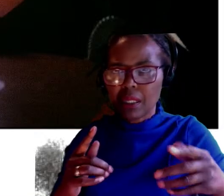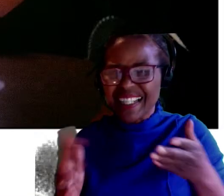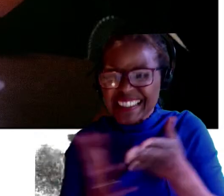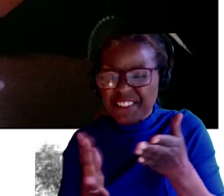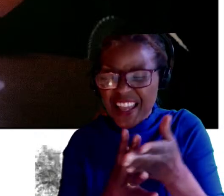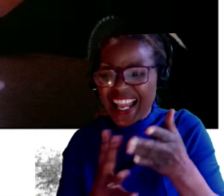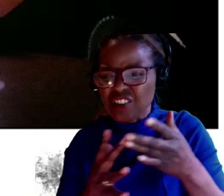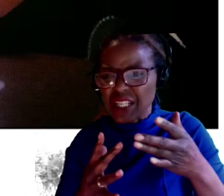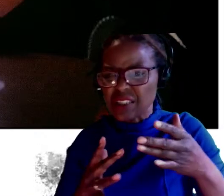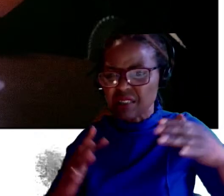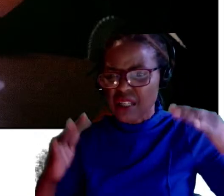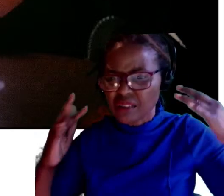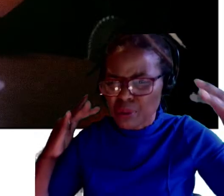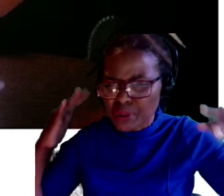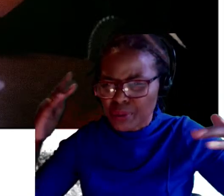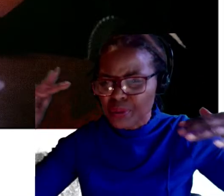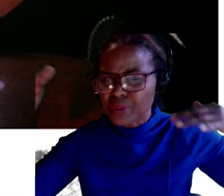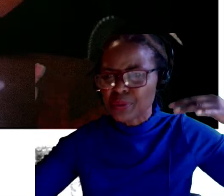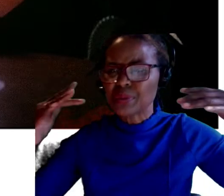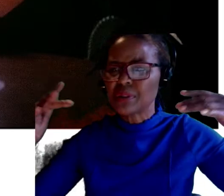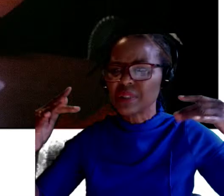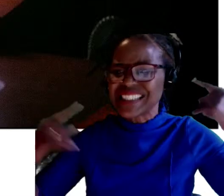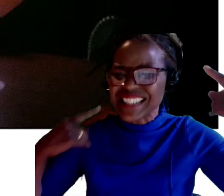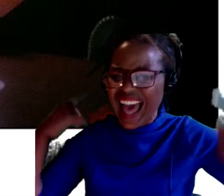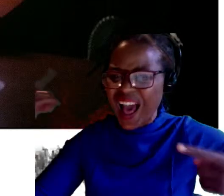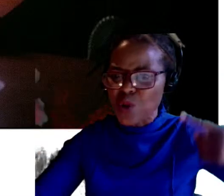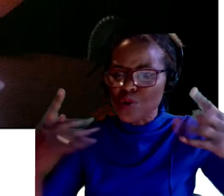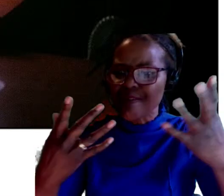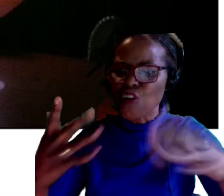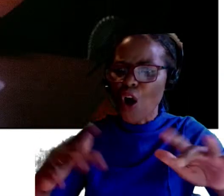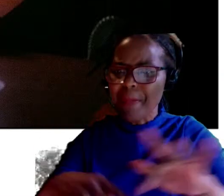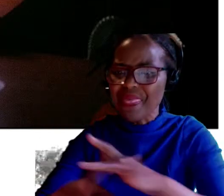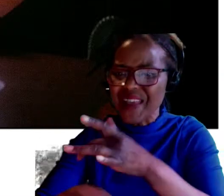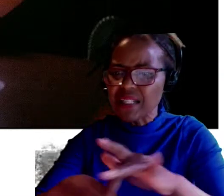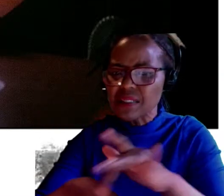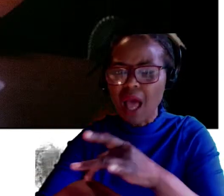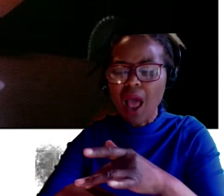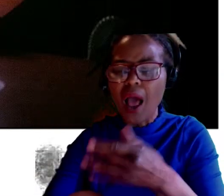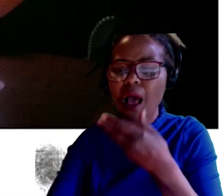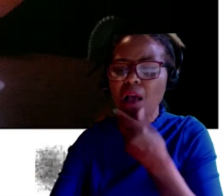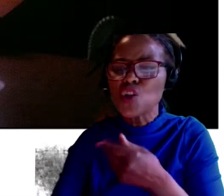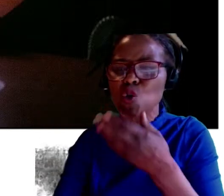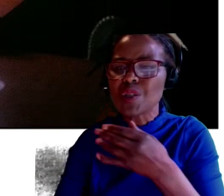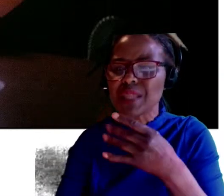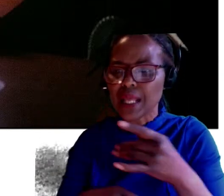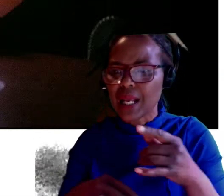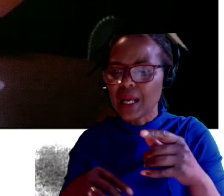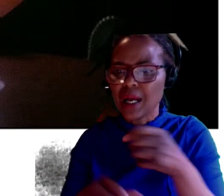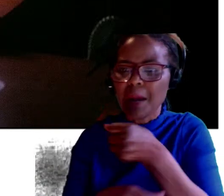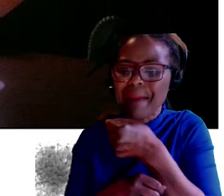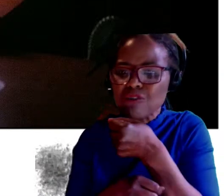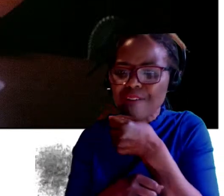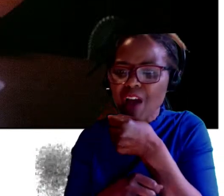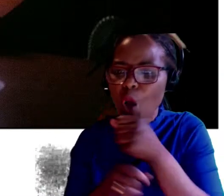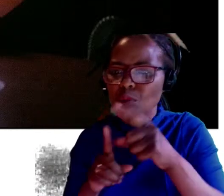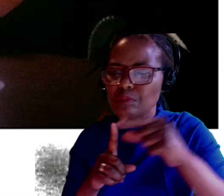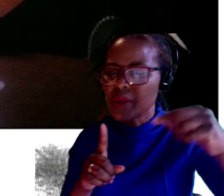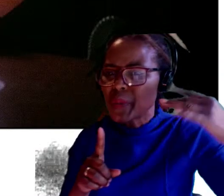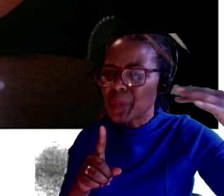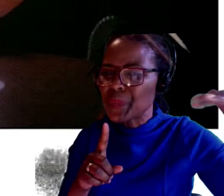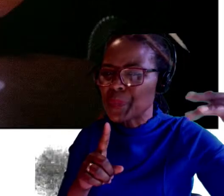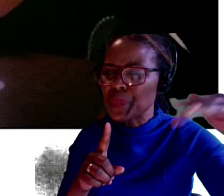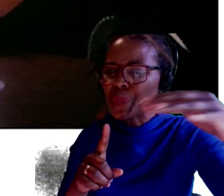I've taken from the theatre itself. Recorded using an electromagnetic microphone, the sound of the theatre